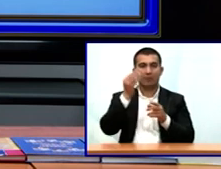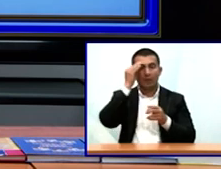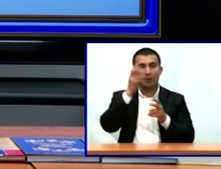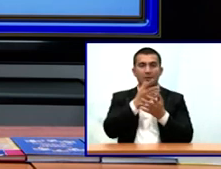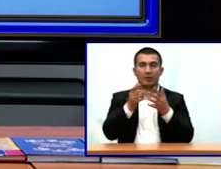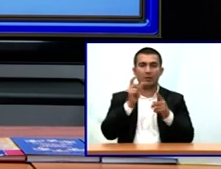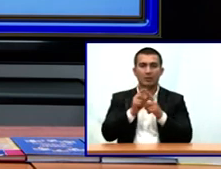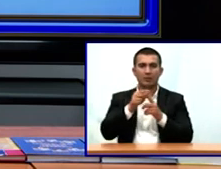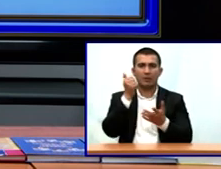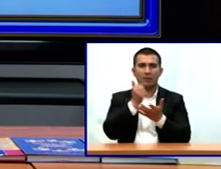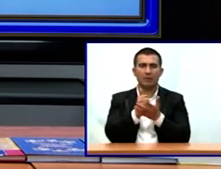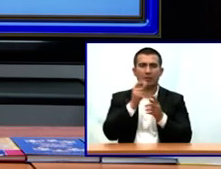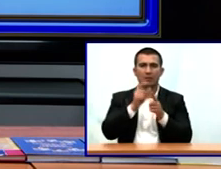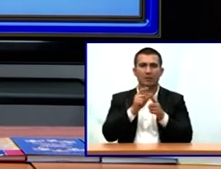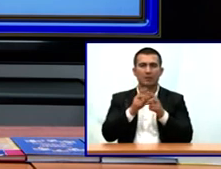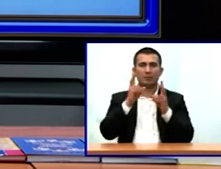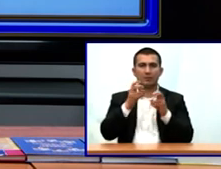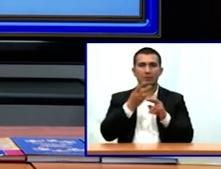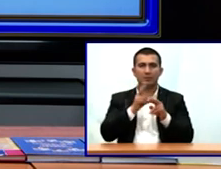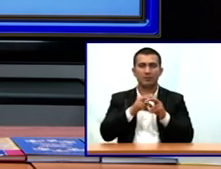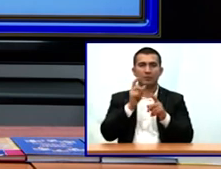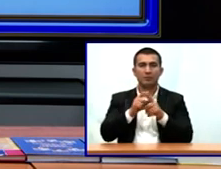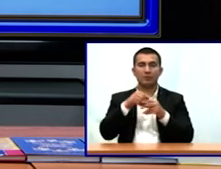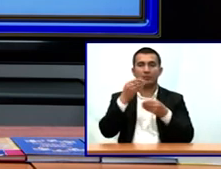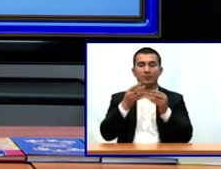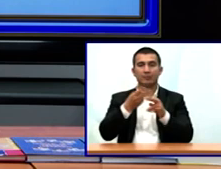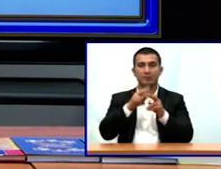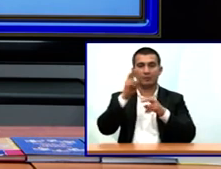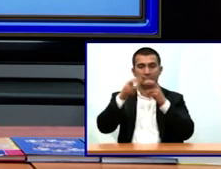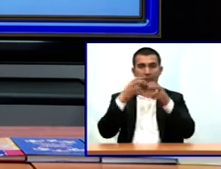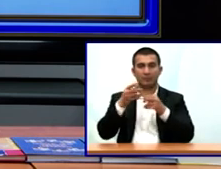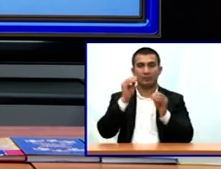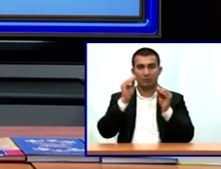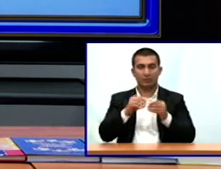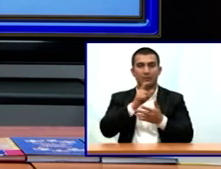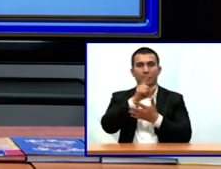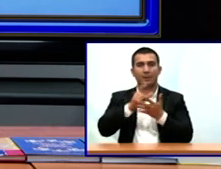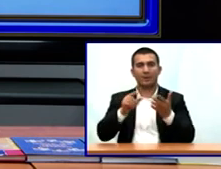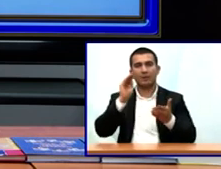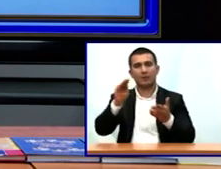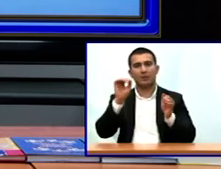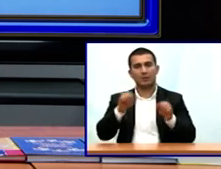bosh so'zlarni shu berilgan she'rga qo'yishimiz mumkinmi?